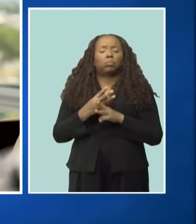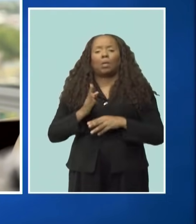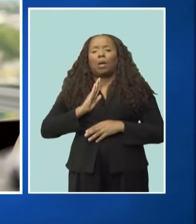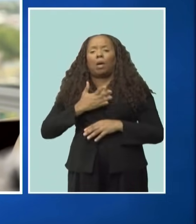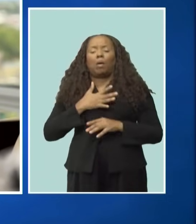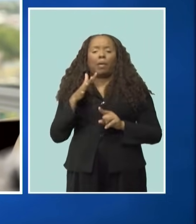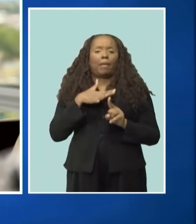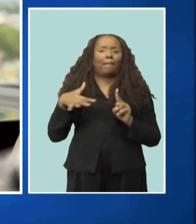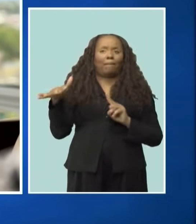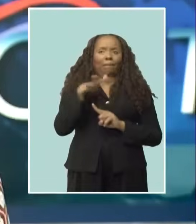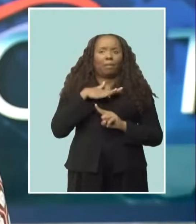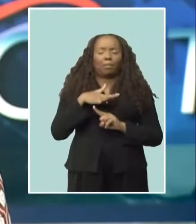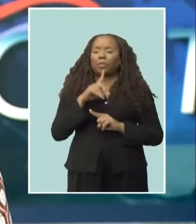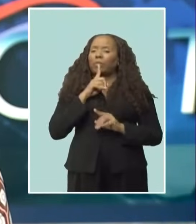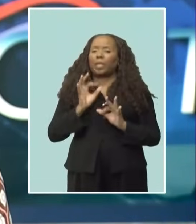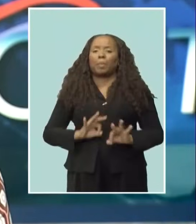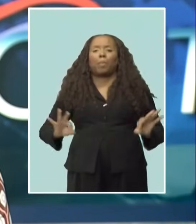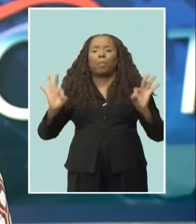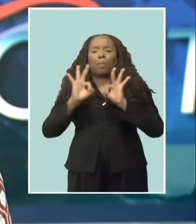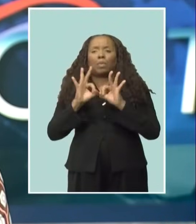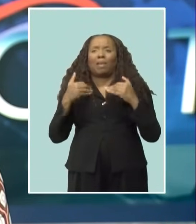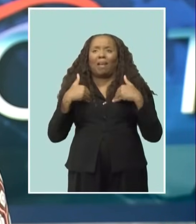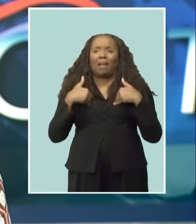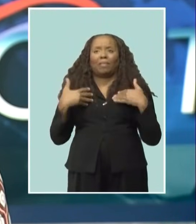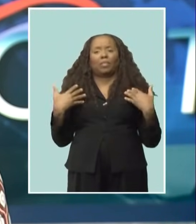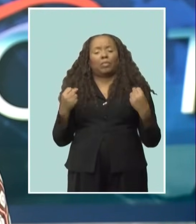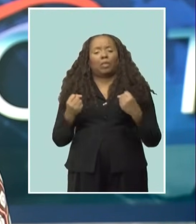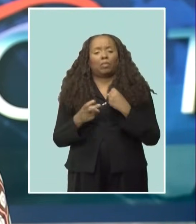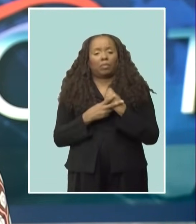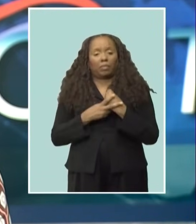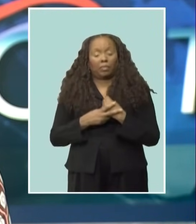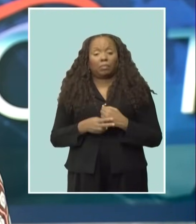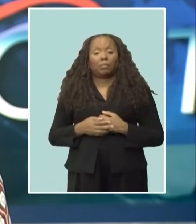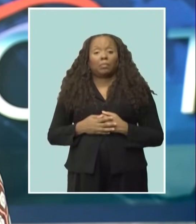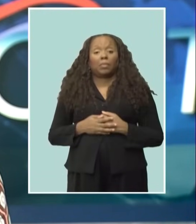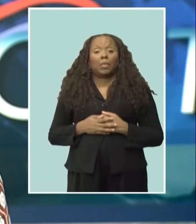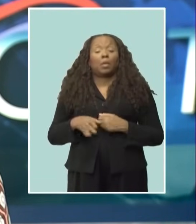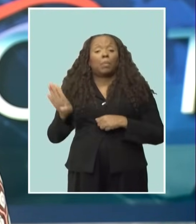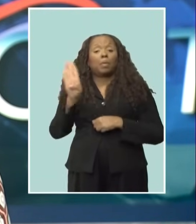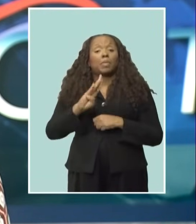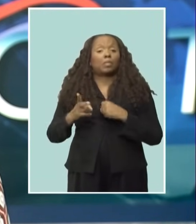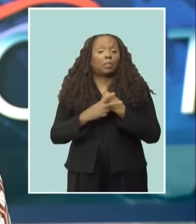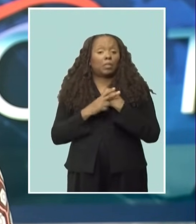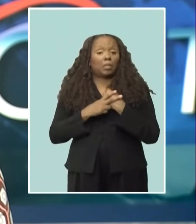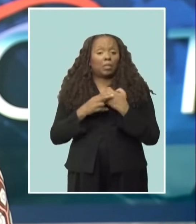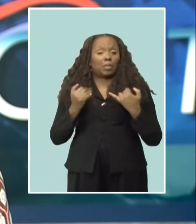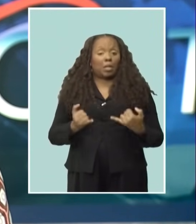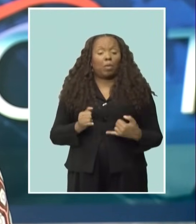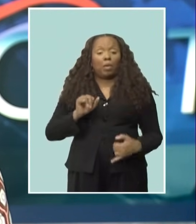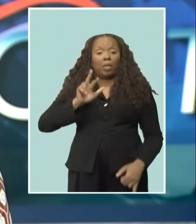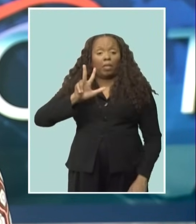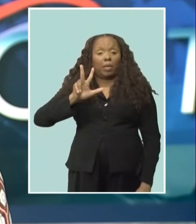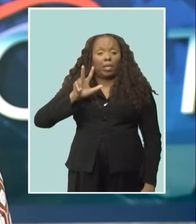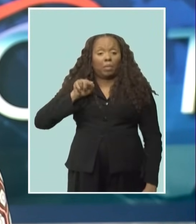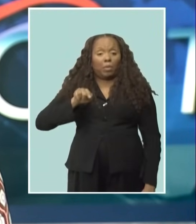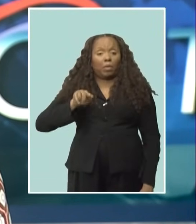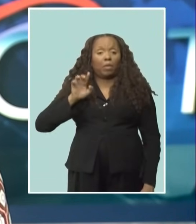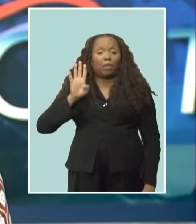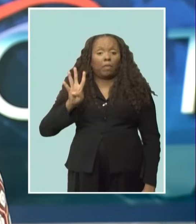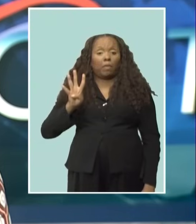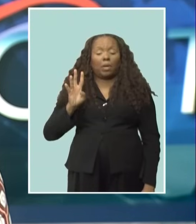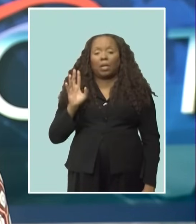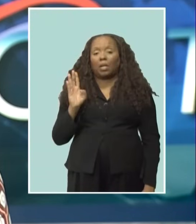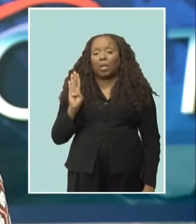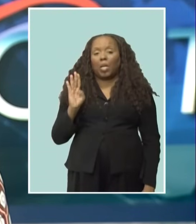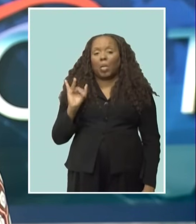global uncertainty. Barbados's reserves currently stand at $3.4 billion. Dr. Greenidge says the upgrade